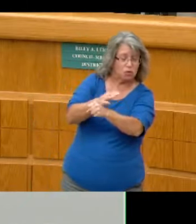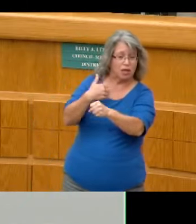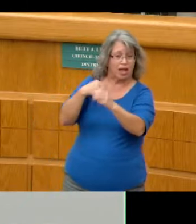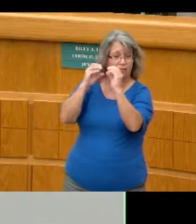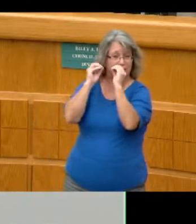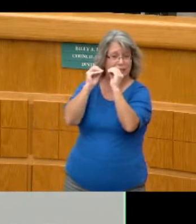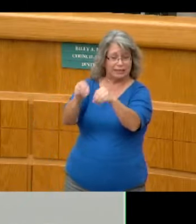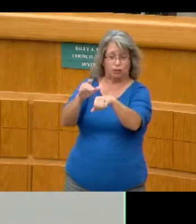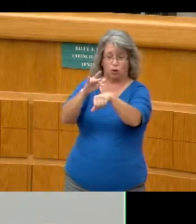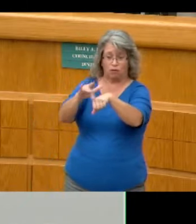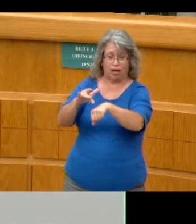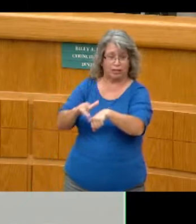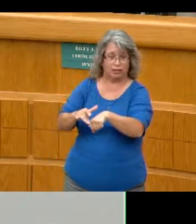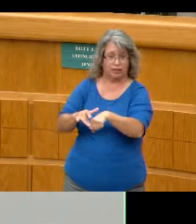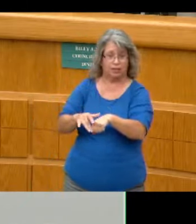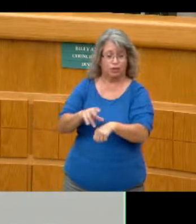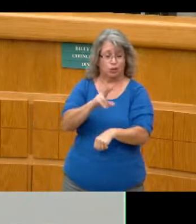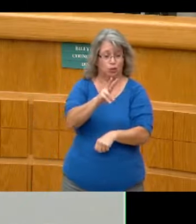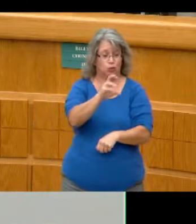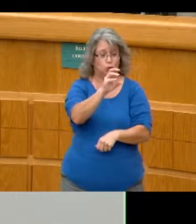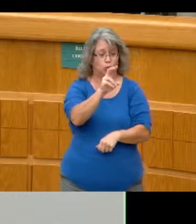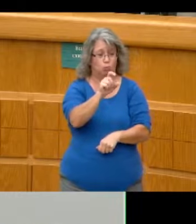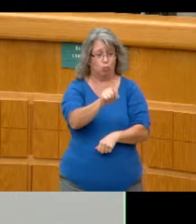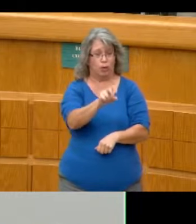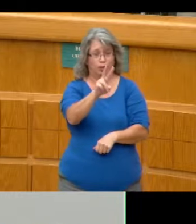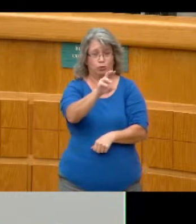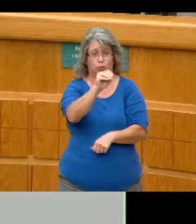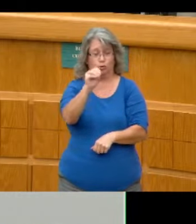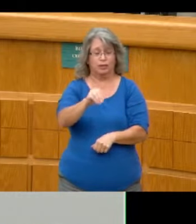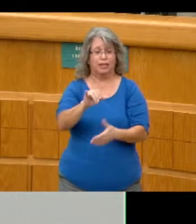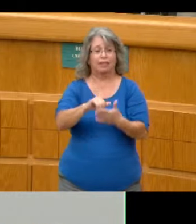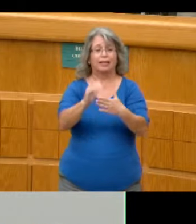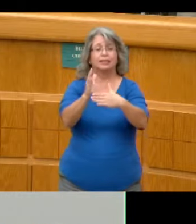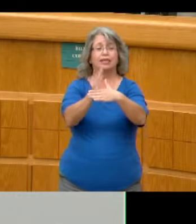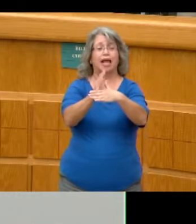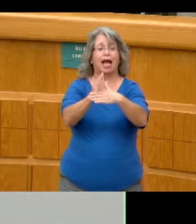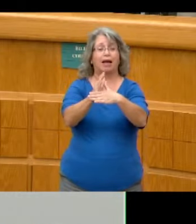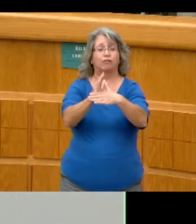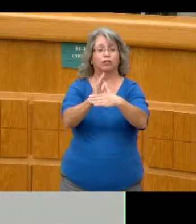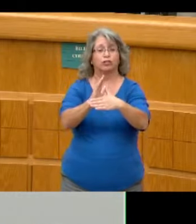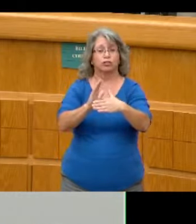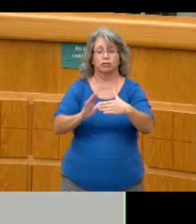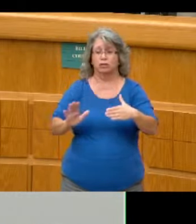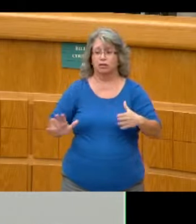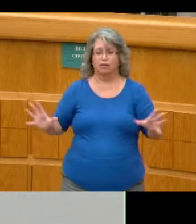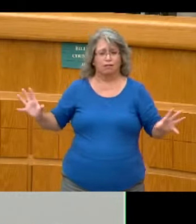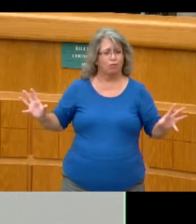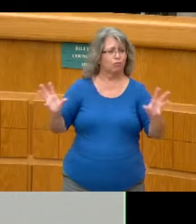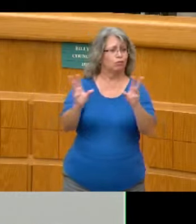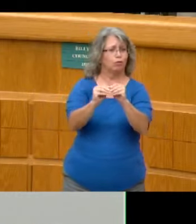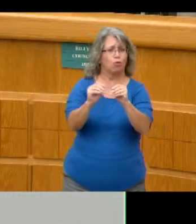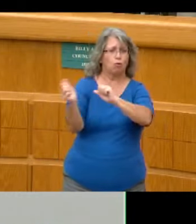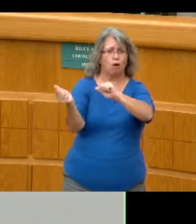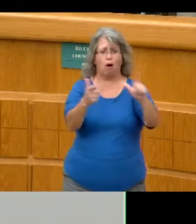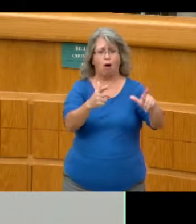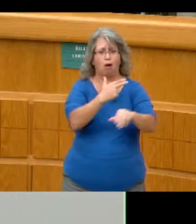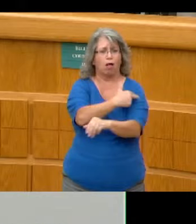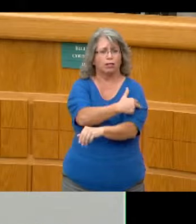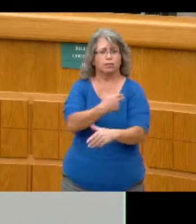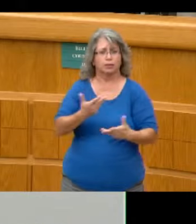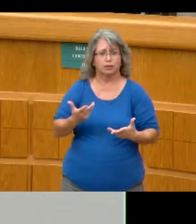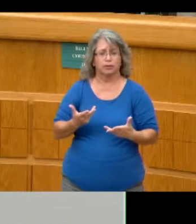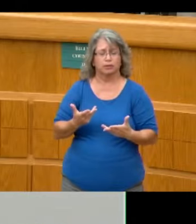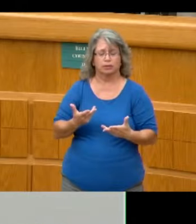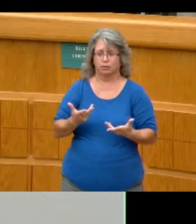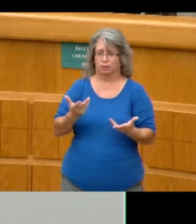And 2.2% is the average across all the hospitals. And if you're wondering, like, what happened for that to occur, well,